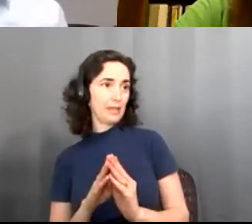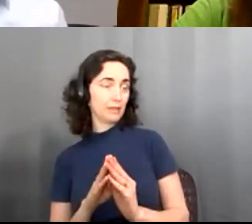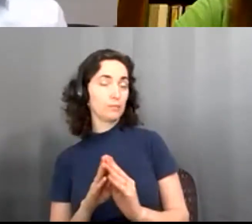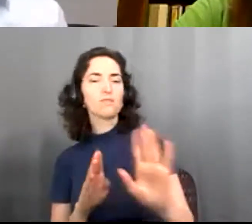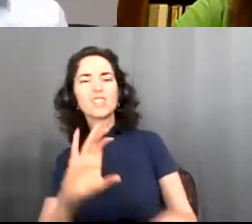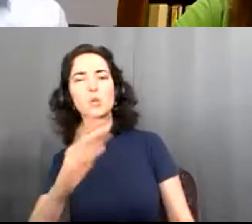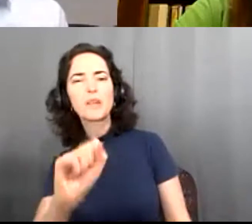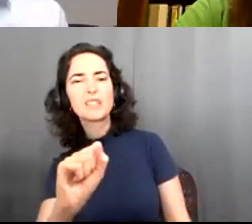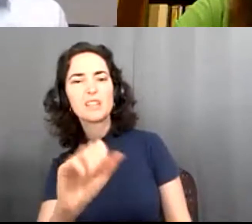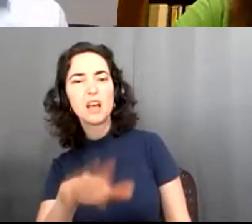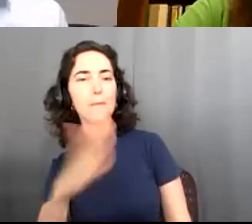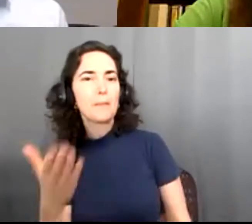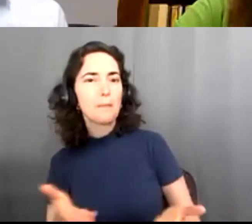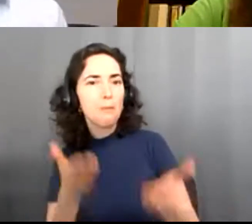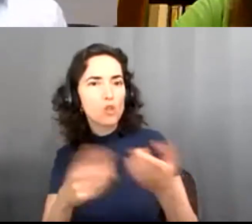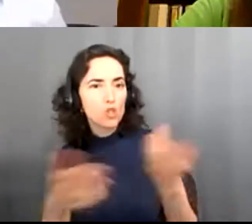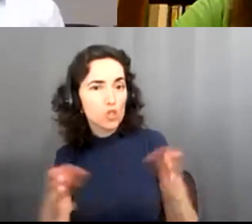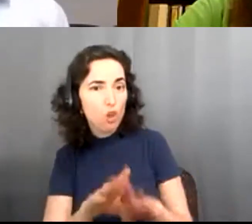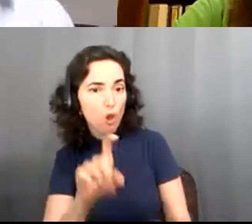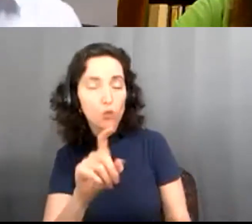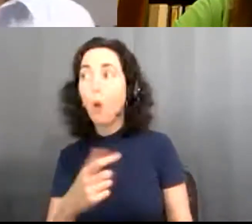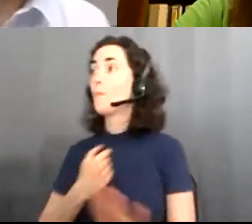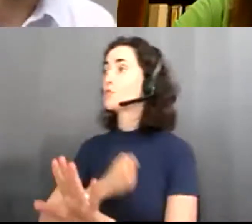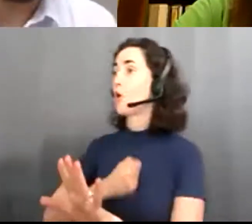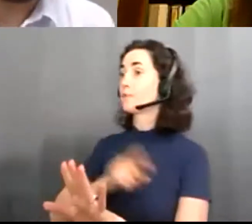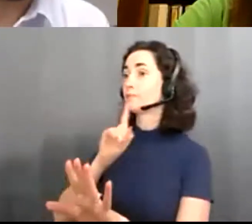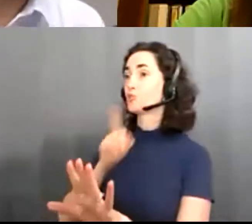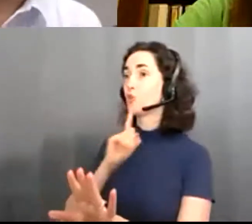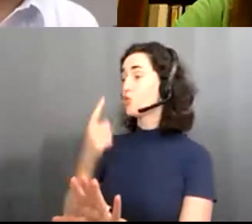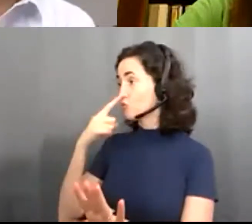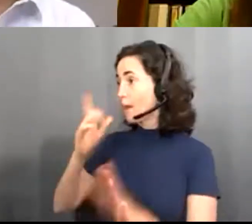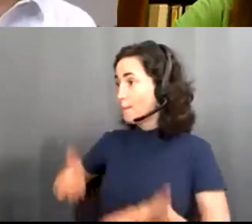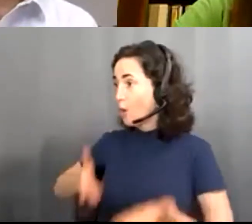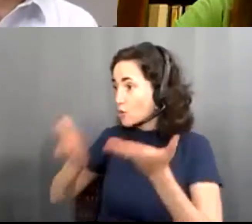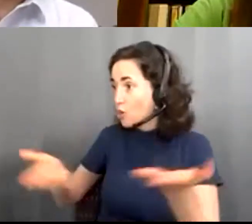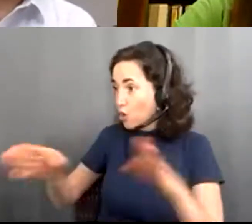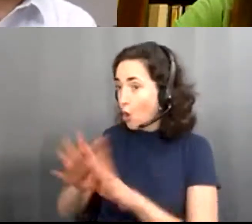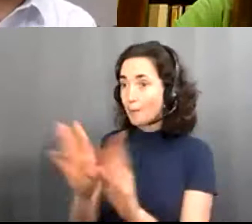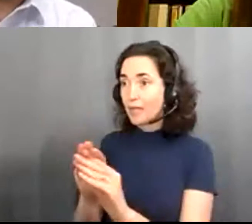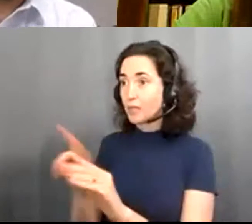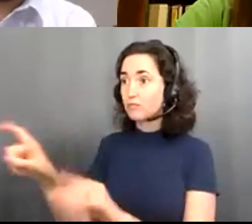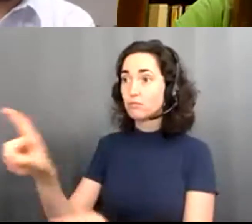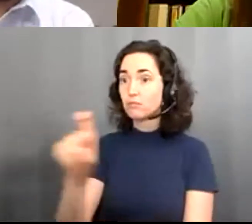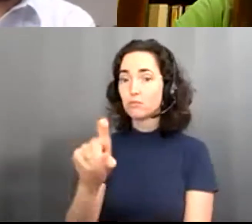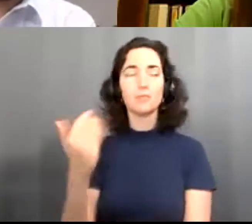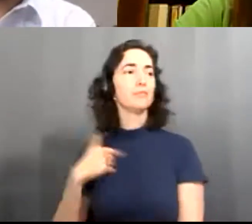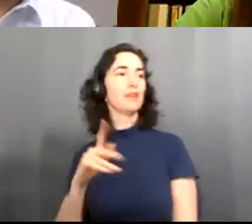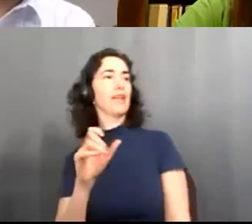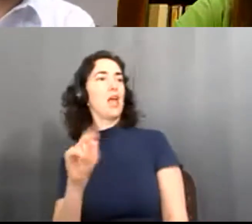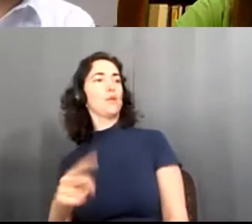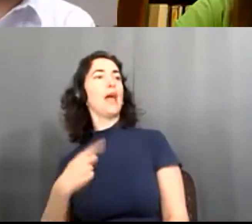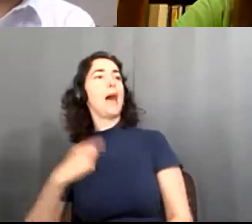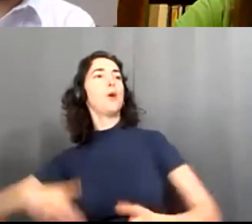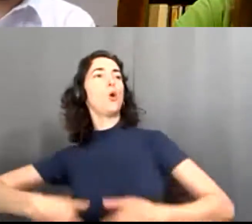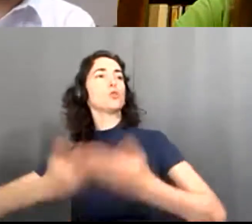might need a motion to adjourn. I'm sorry. Sure. Can we get a motion to adjourn? This is Karen, I'll